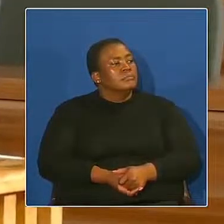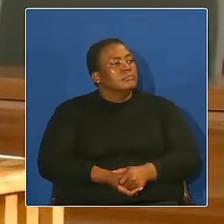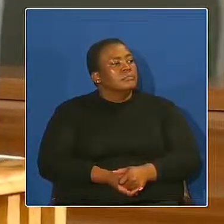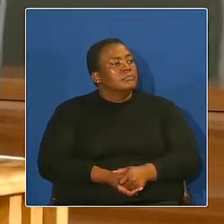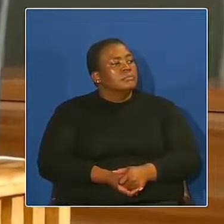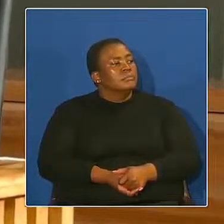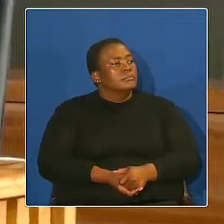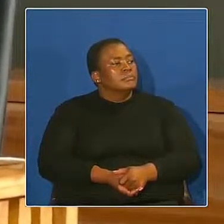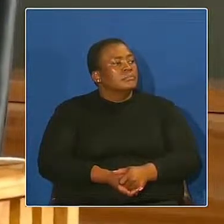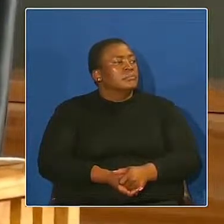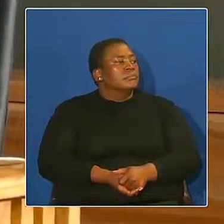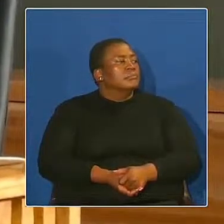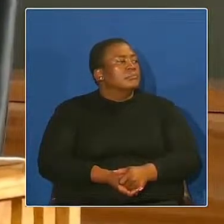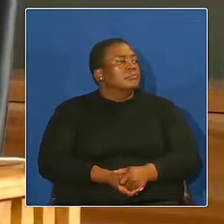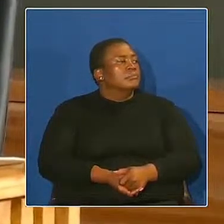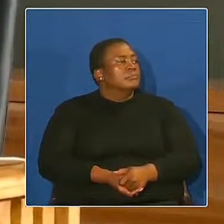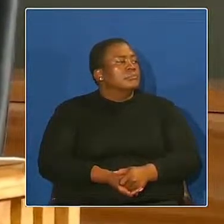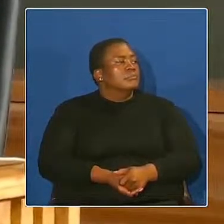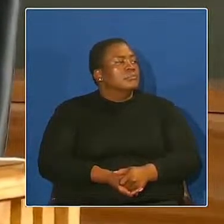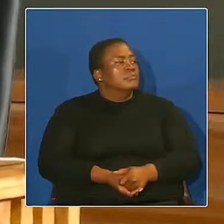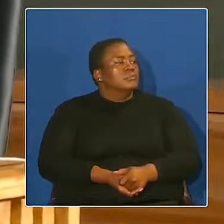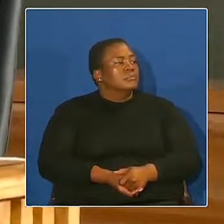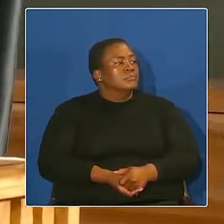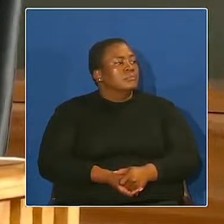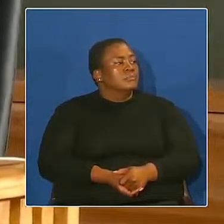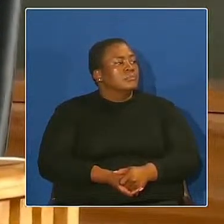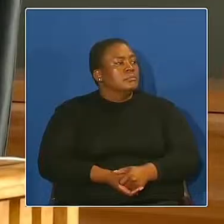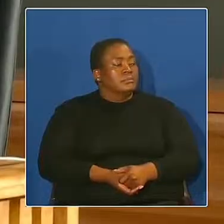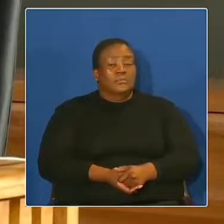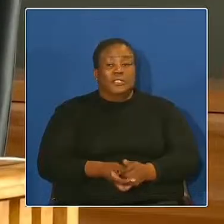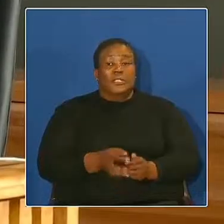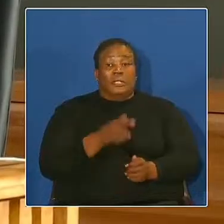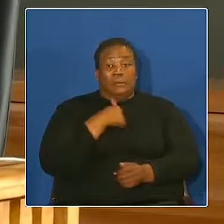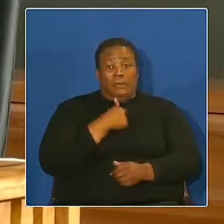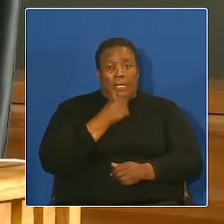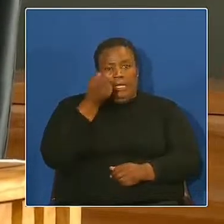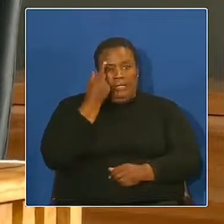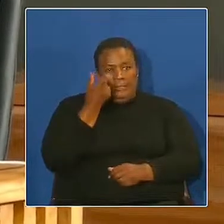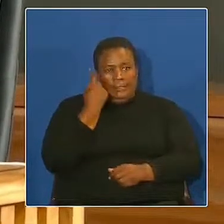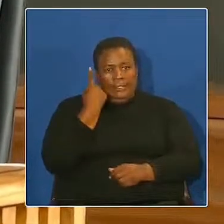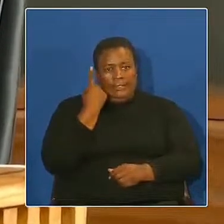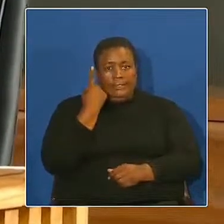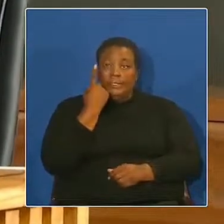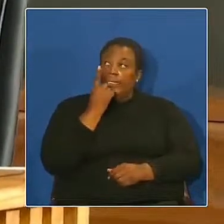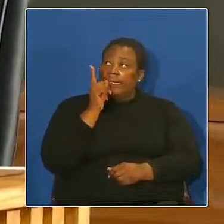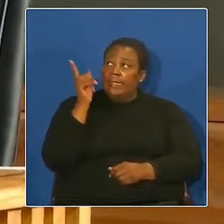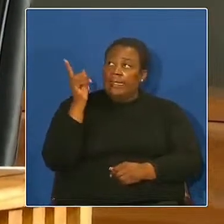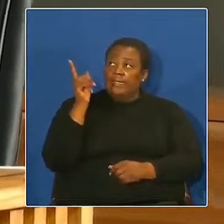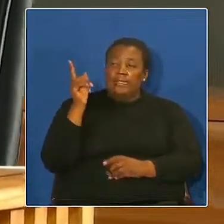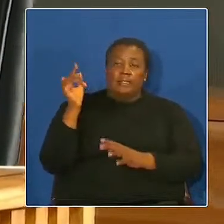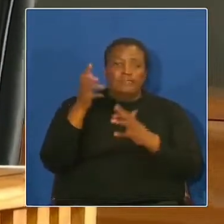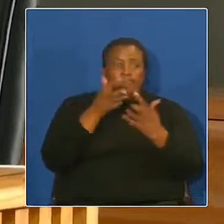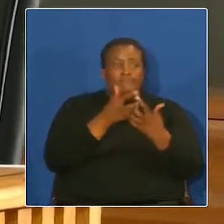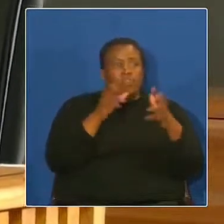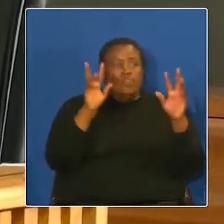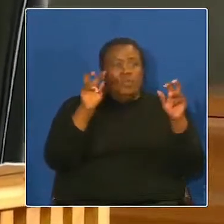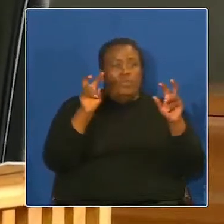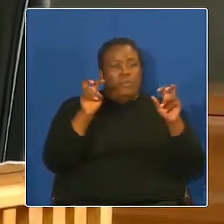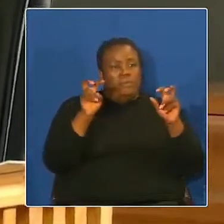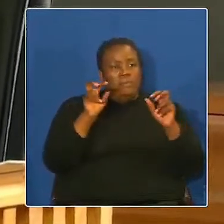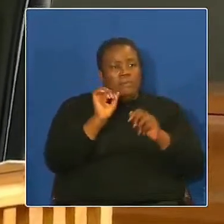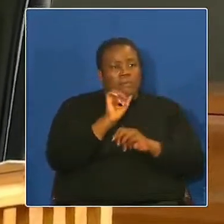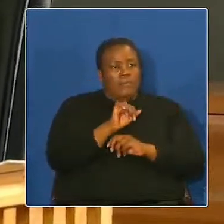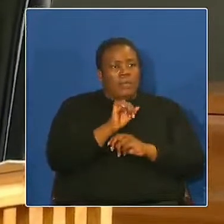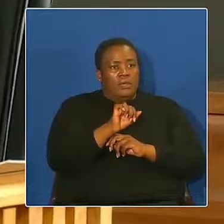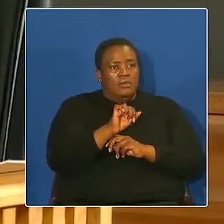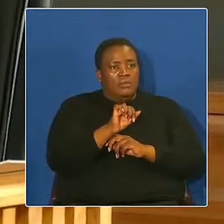So as I understand you, General, this goes to your theme of the conspiracy